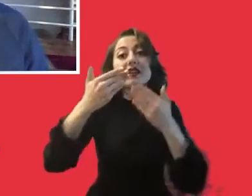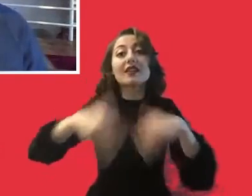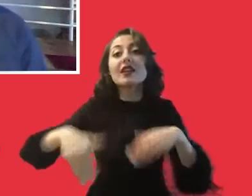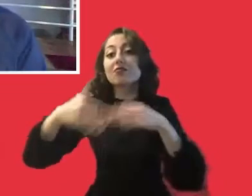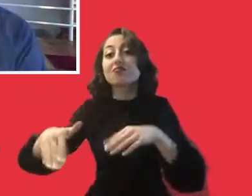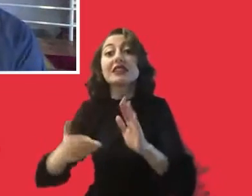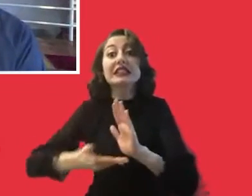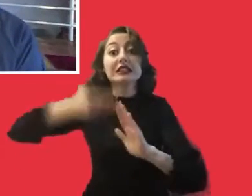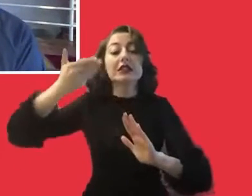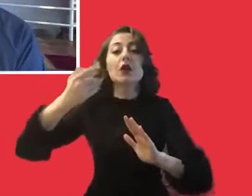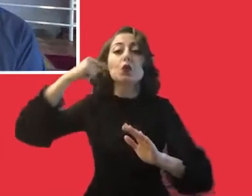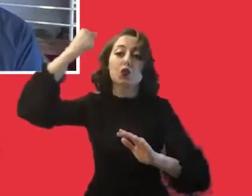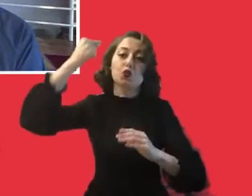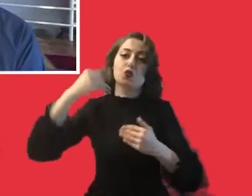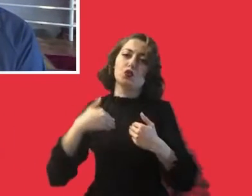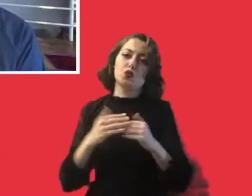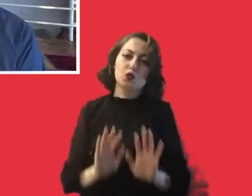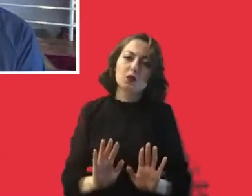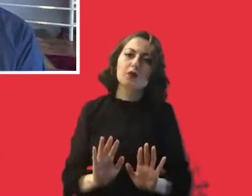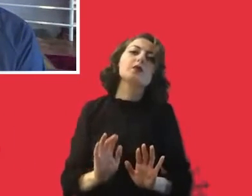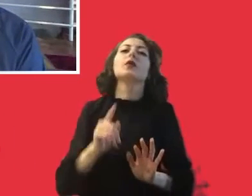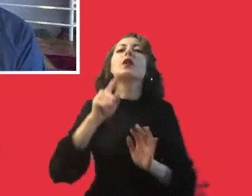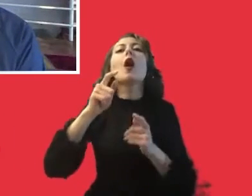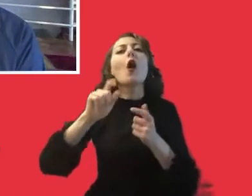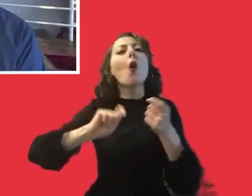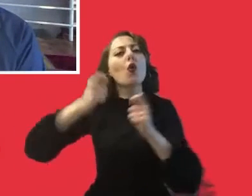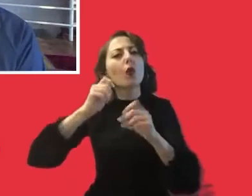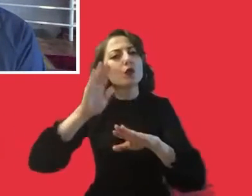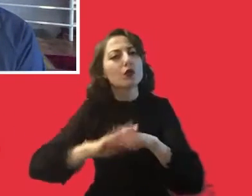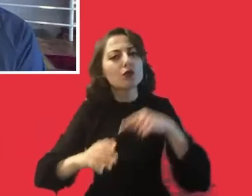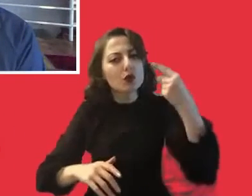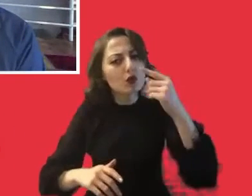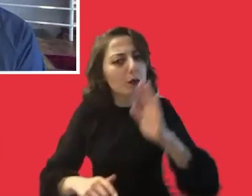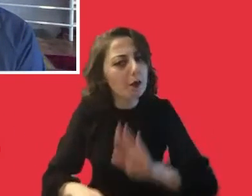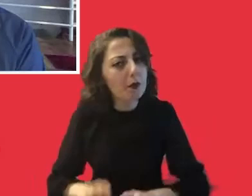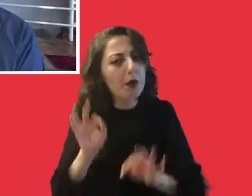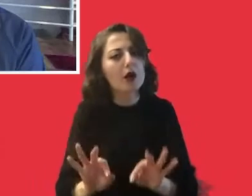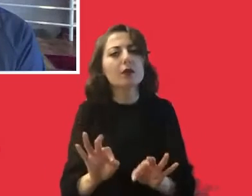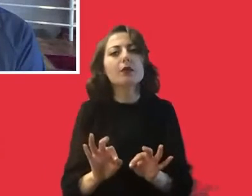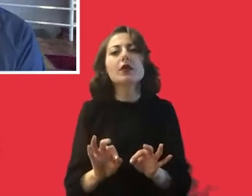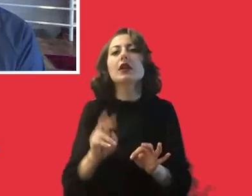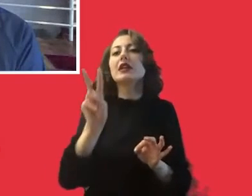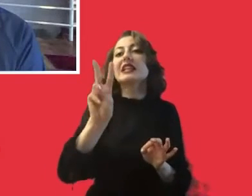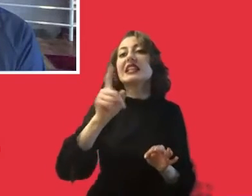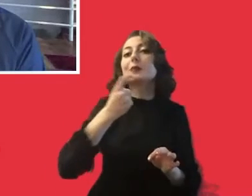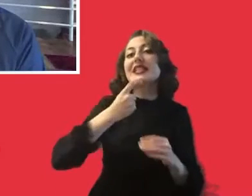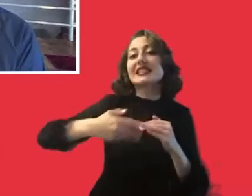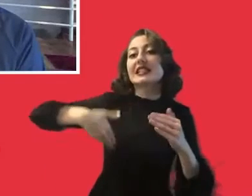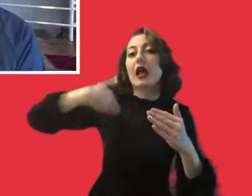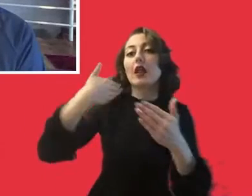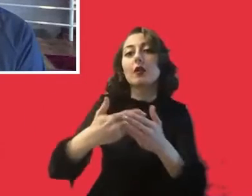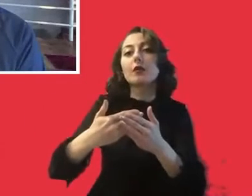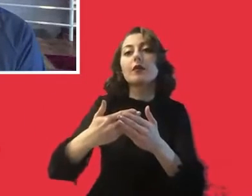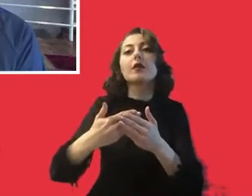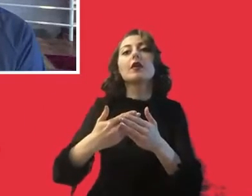in front of the disabled people if we can put the sports in the center, so it can be a barrier-free living for them. For 22